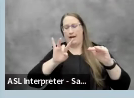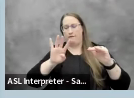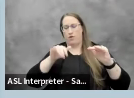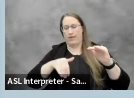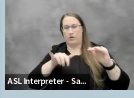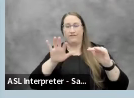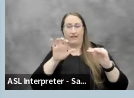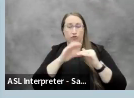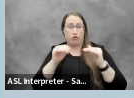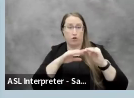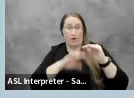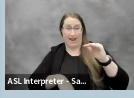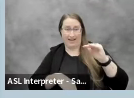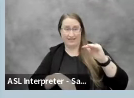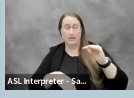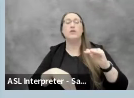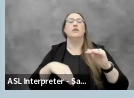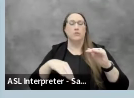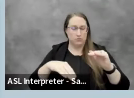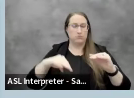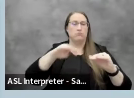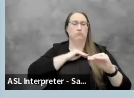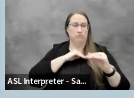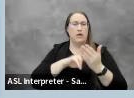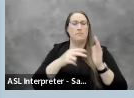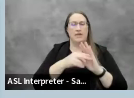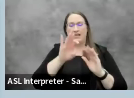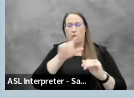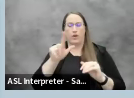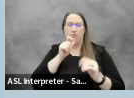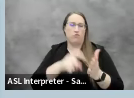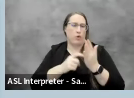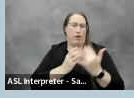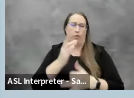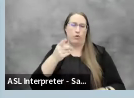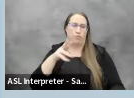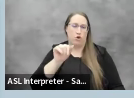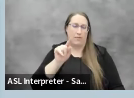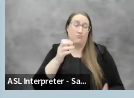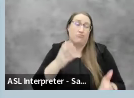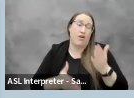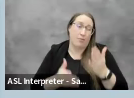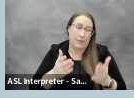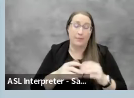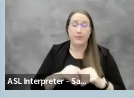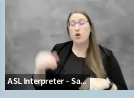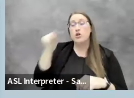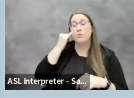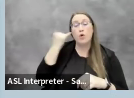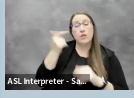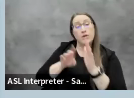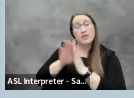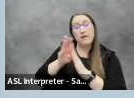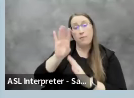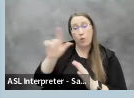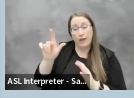$184,500, the will probably will not be subject to probate. If someone creates a will, though, and let's say they